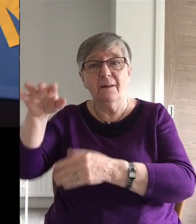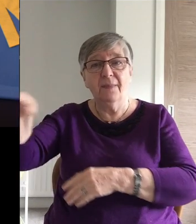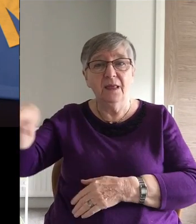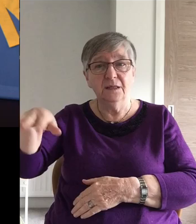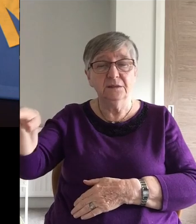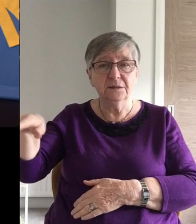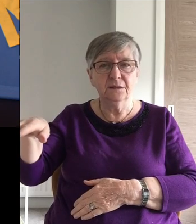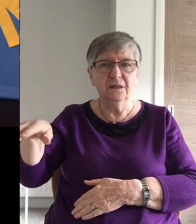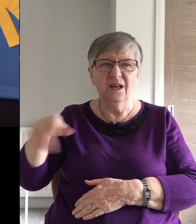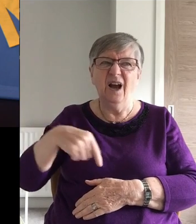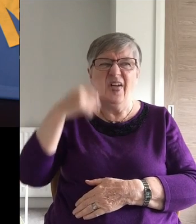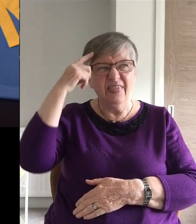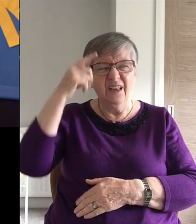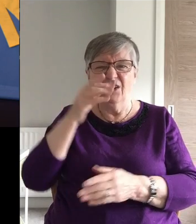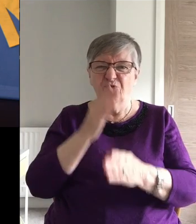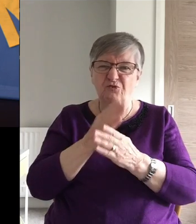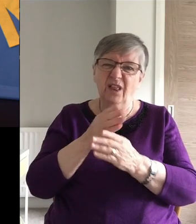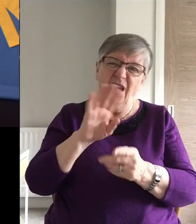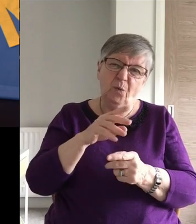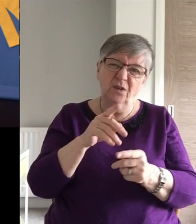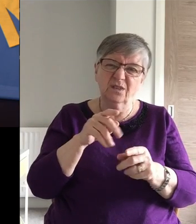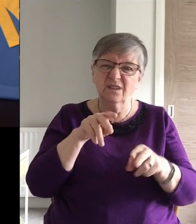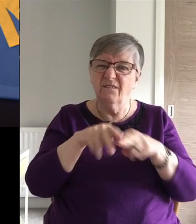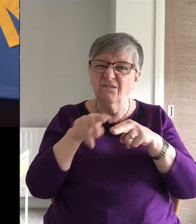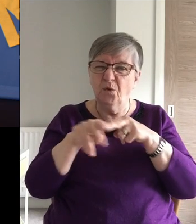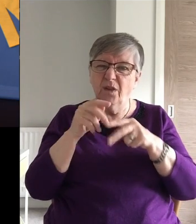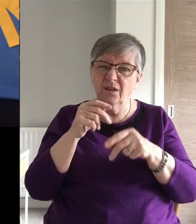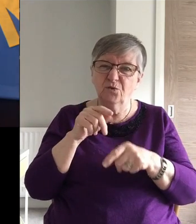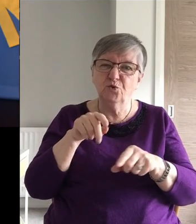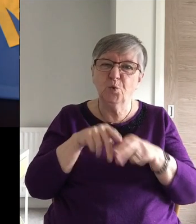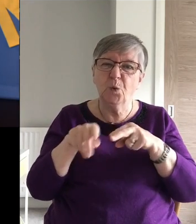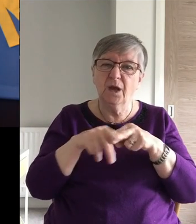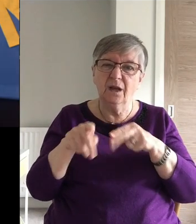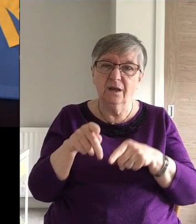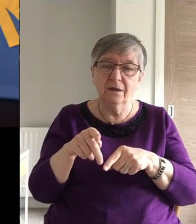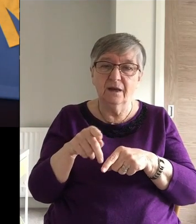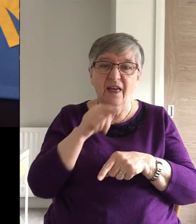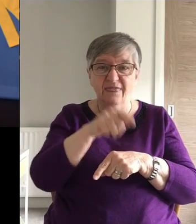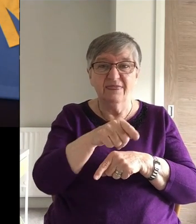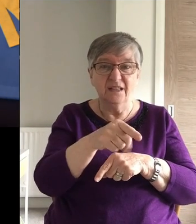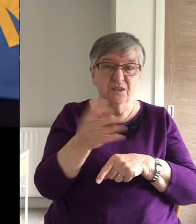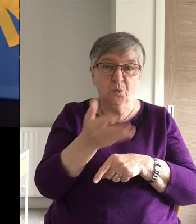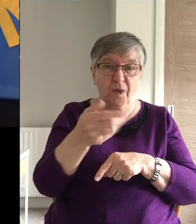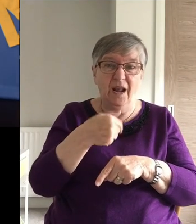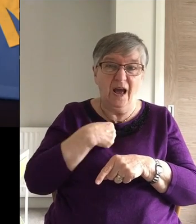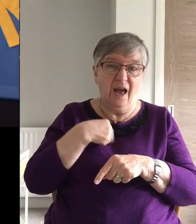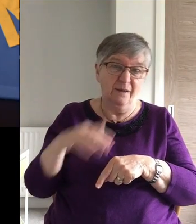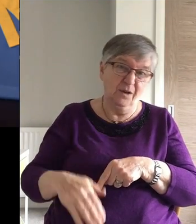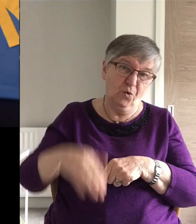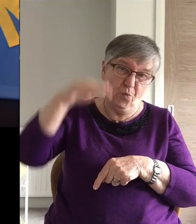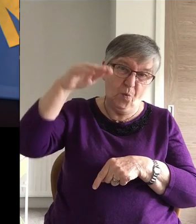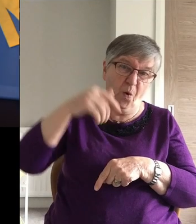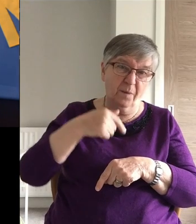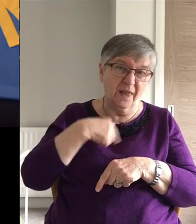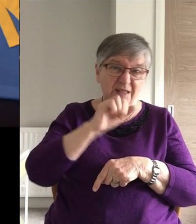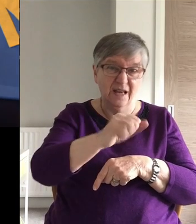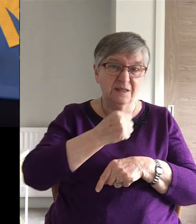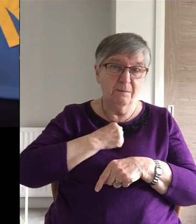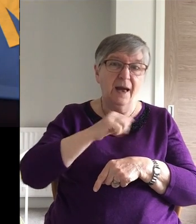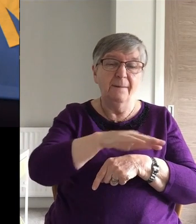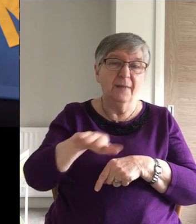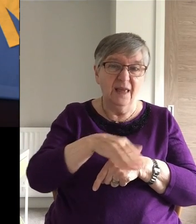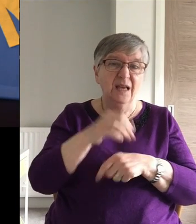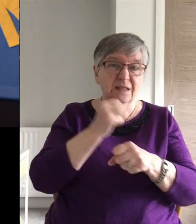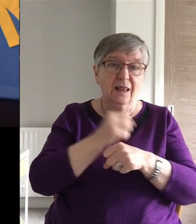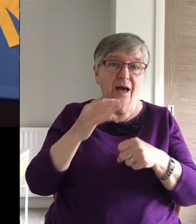I think when he said that, I think it was a bit tongue-in-cheek, actually. I think he was saying, you know, this is where I belong, this is where I've been called to, this, and